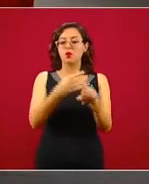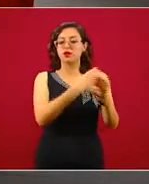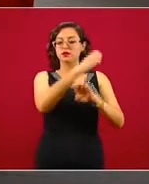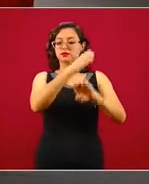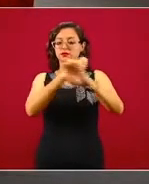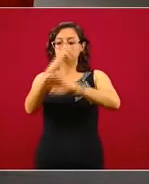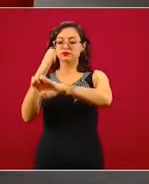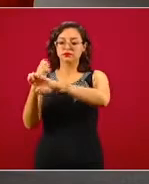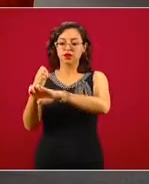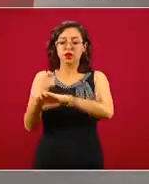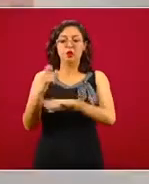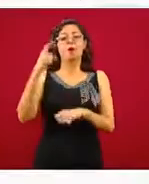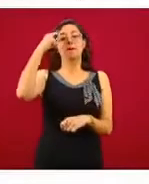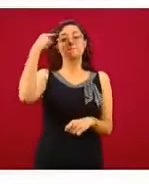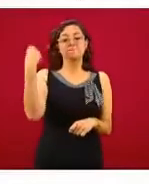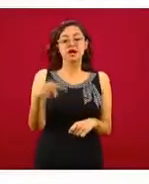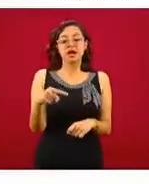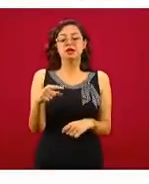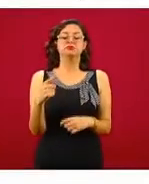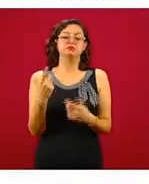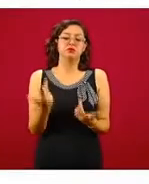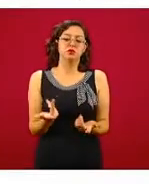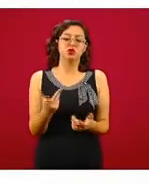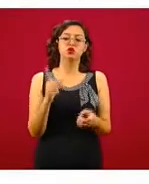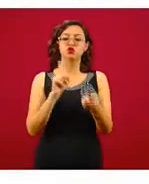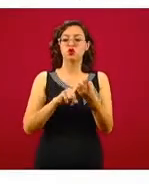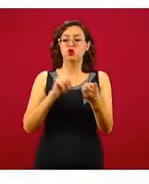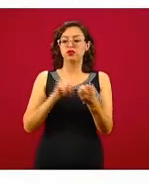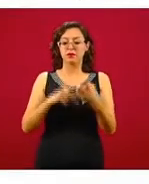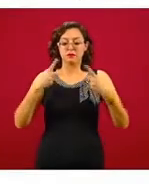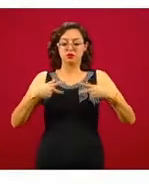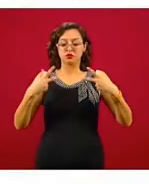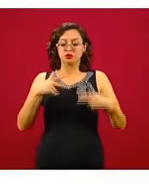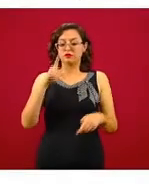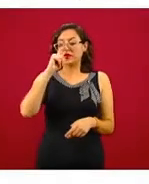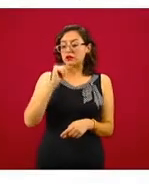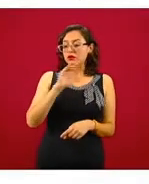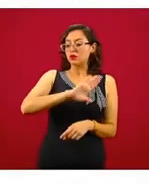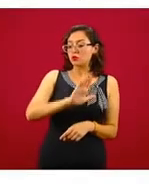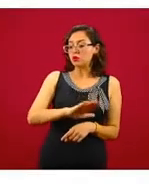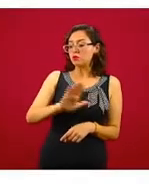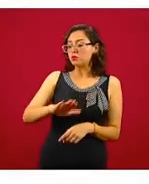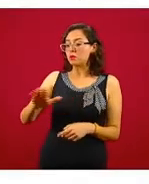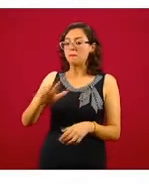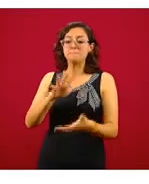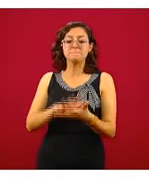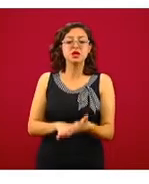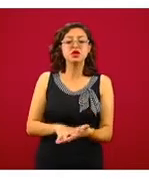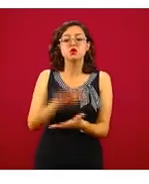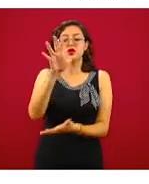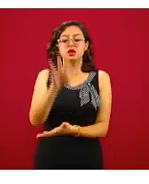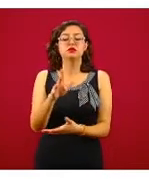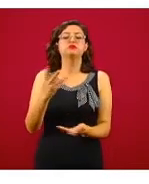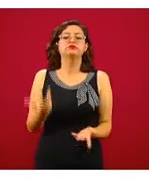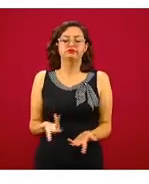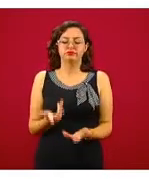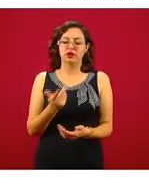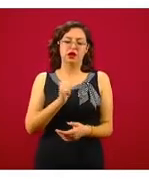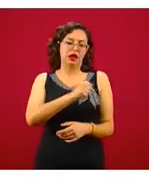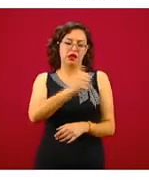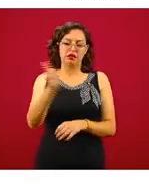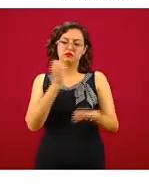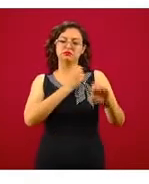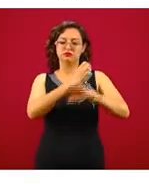statistic, or they might not, depending on the results. Here we have the fatality